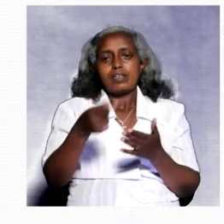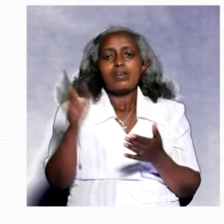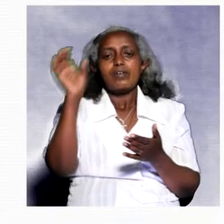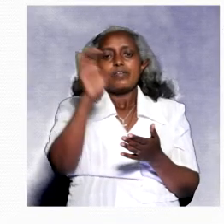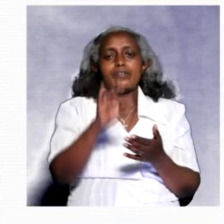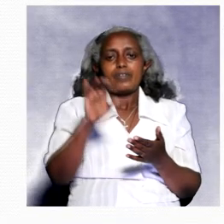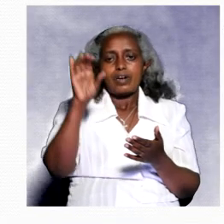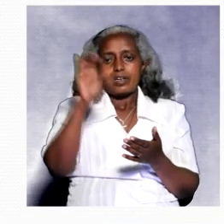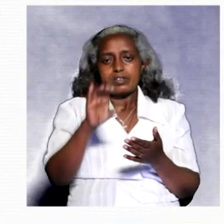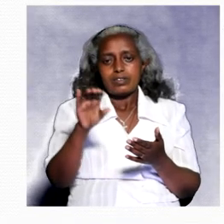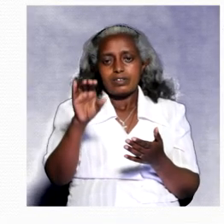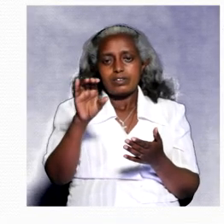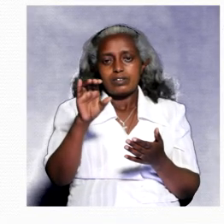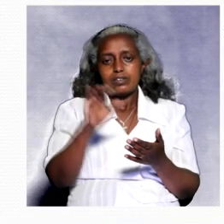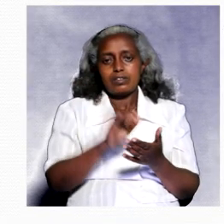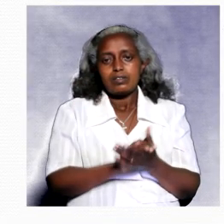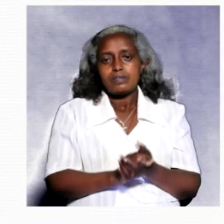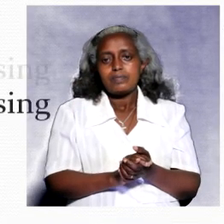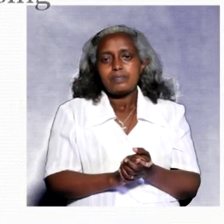find